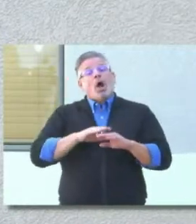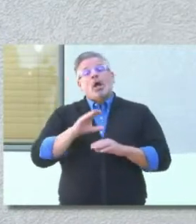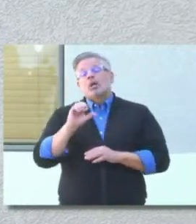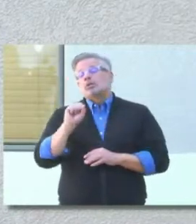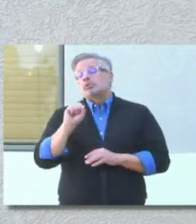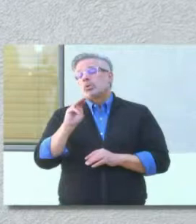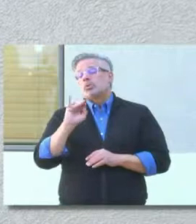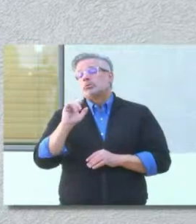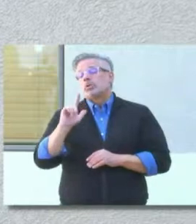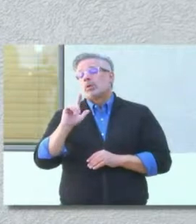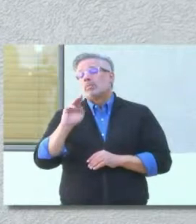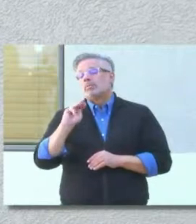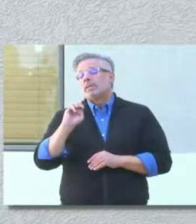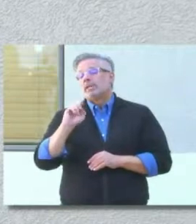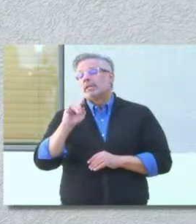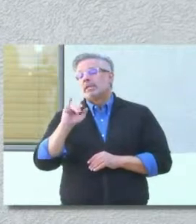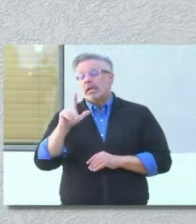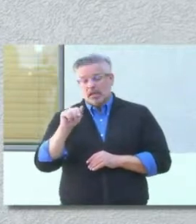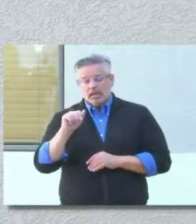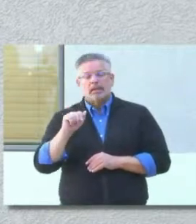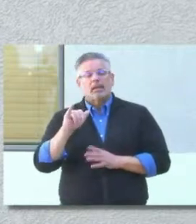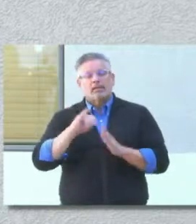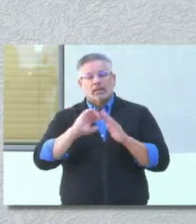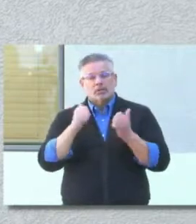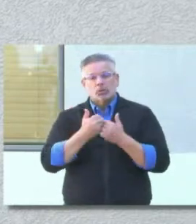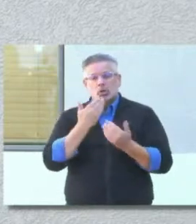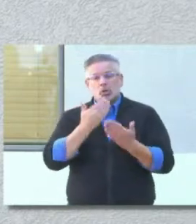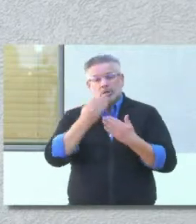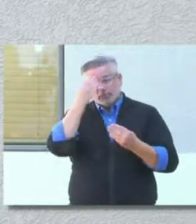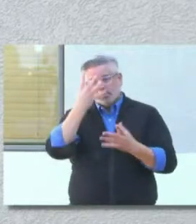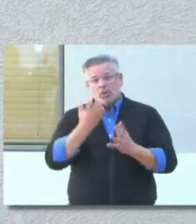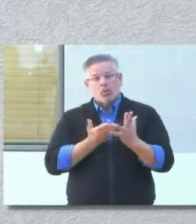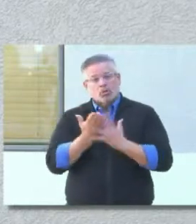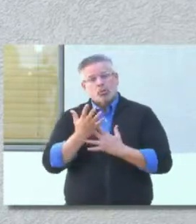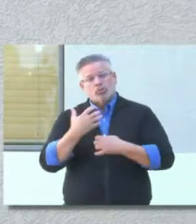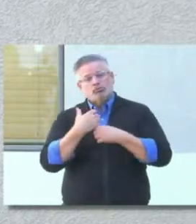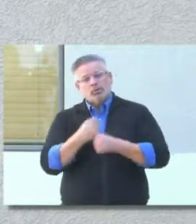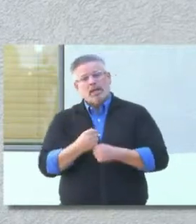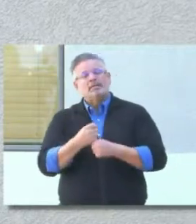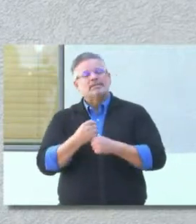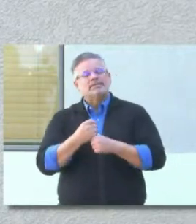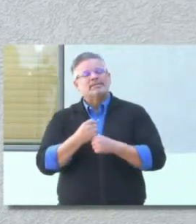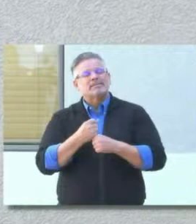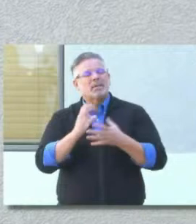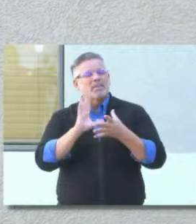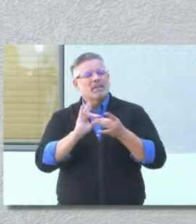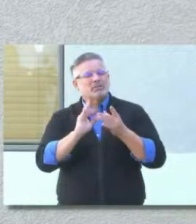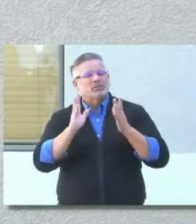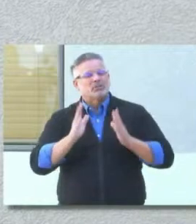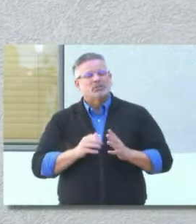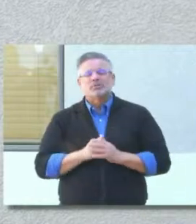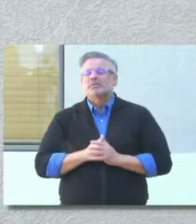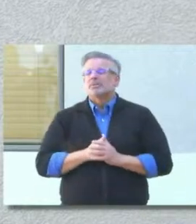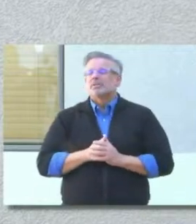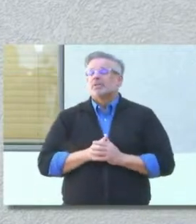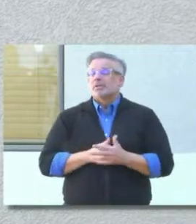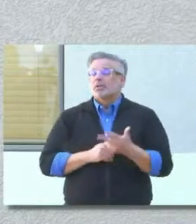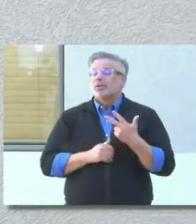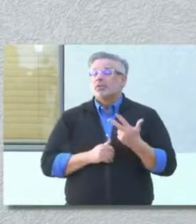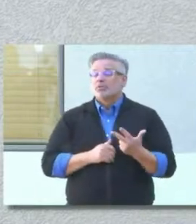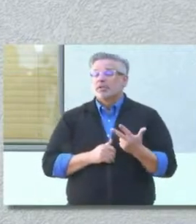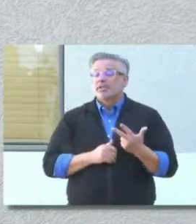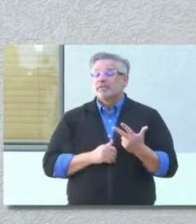And so we're working to overcome those challenges with good information through trusted messengers. Number three,